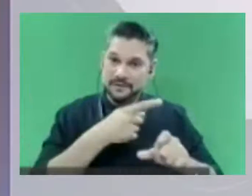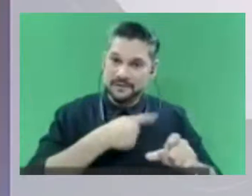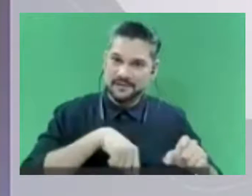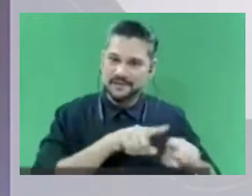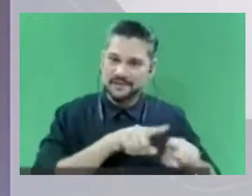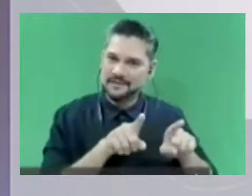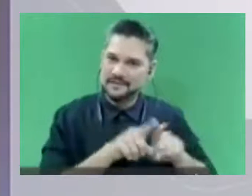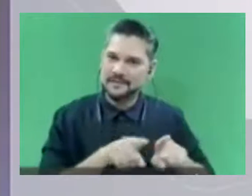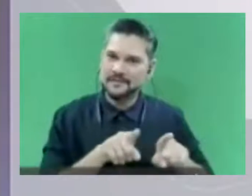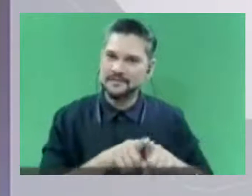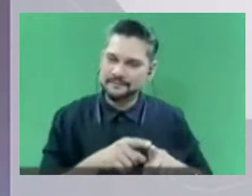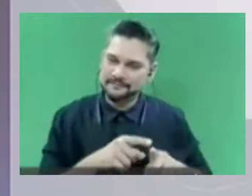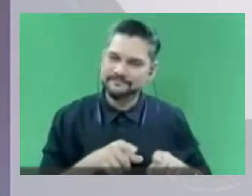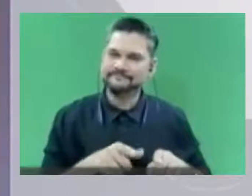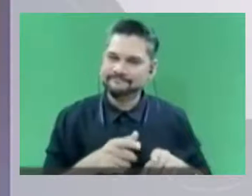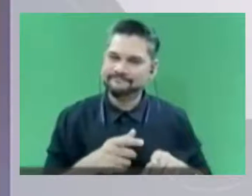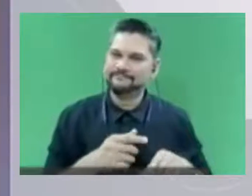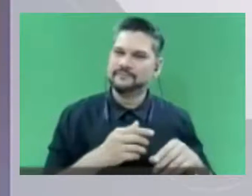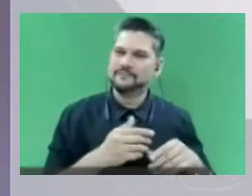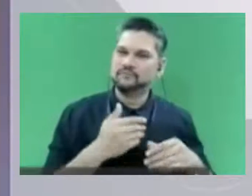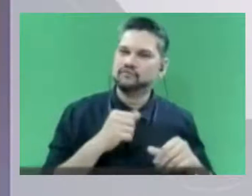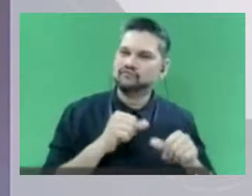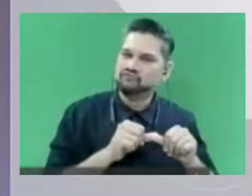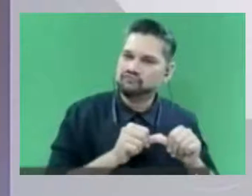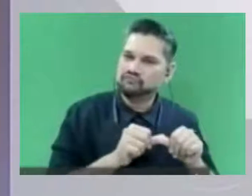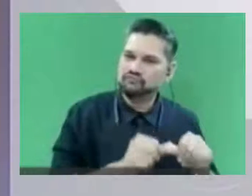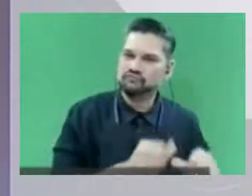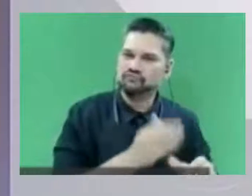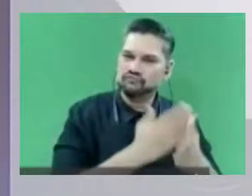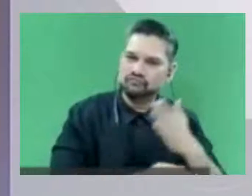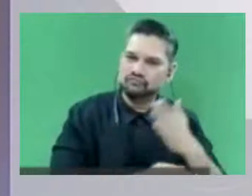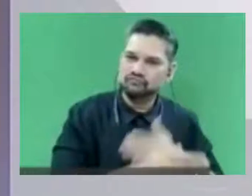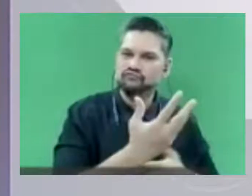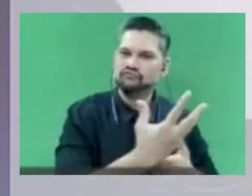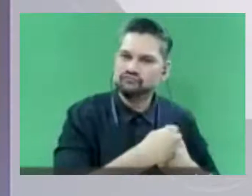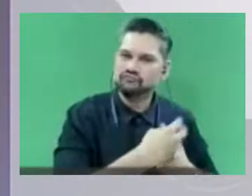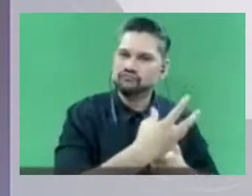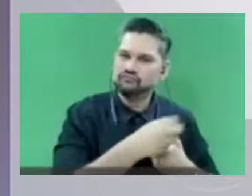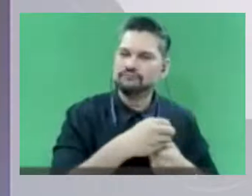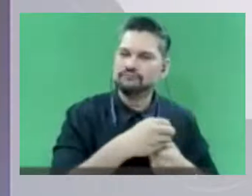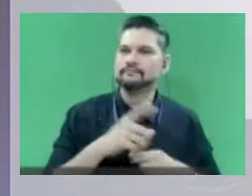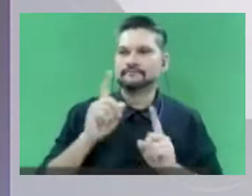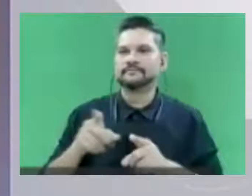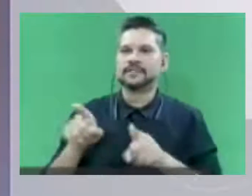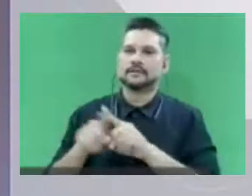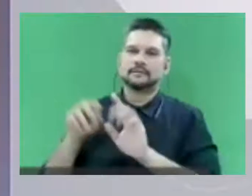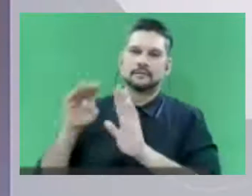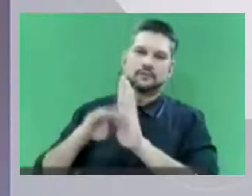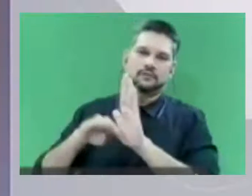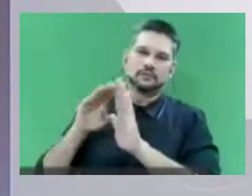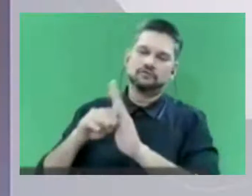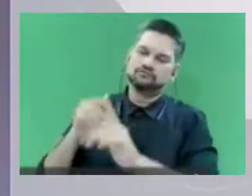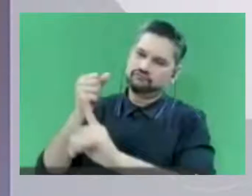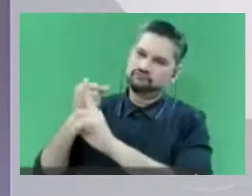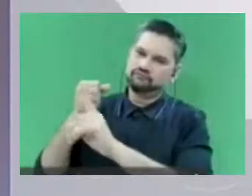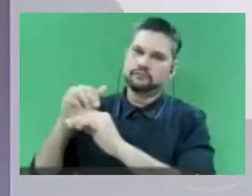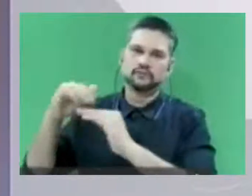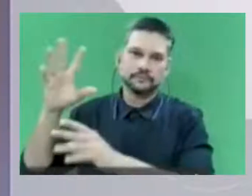continuously championing or engaging disability community, to make sure that everything is included in the policies. That's one example. Two is there's